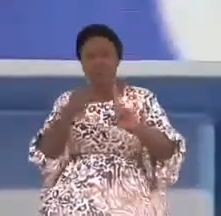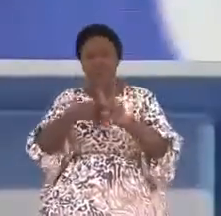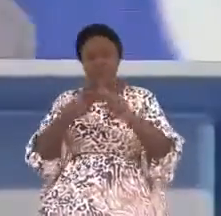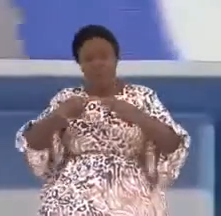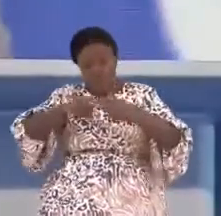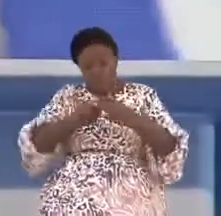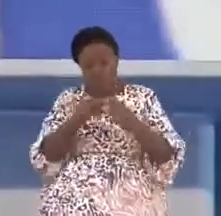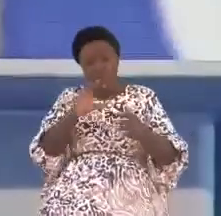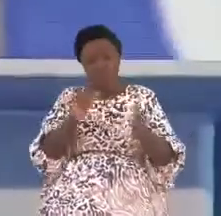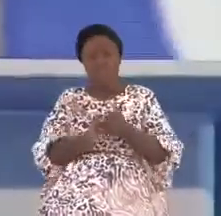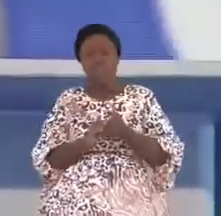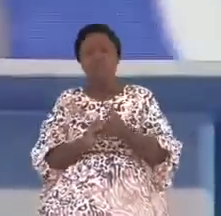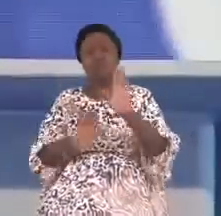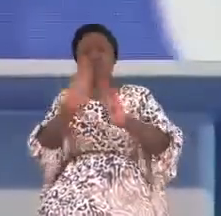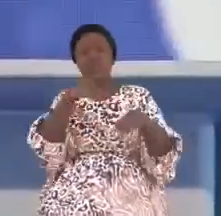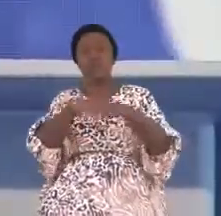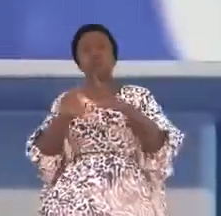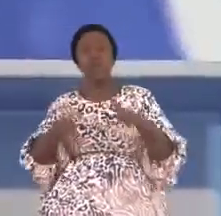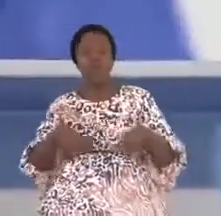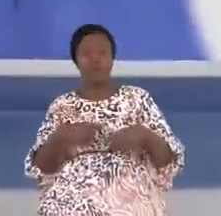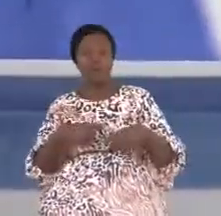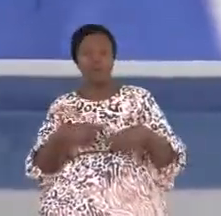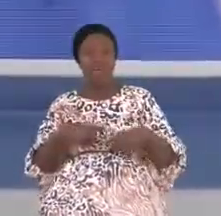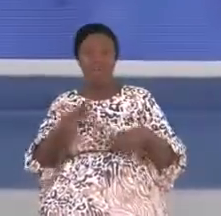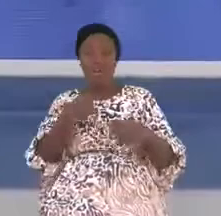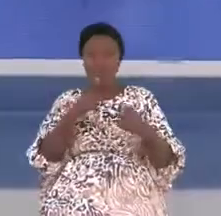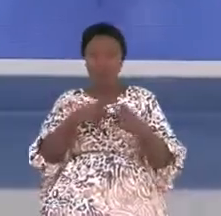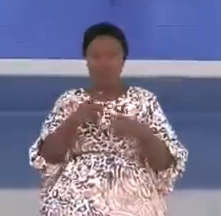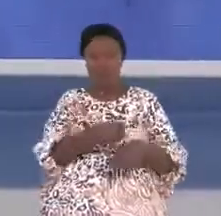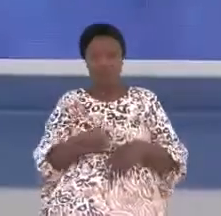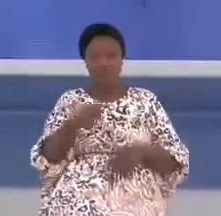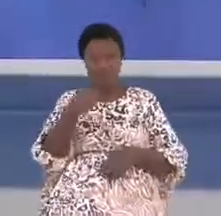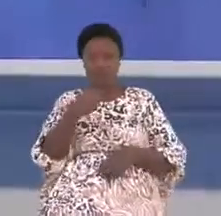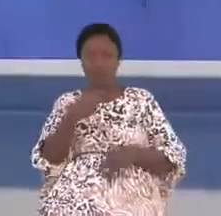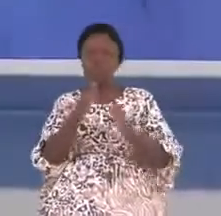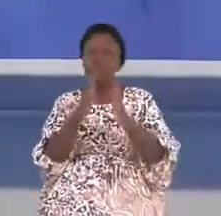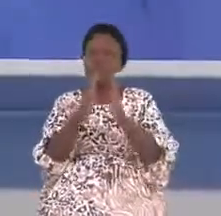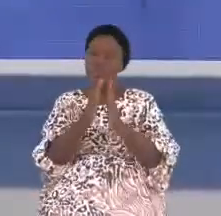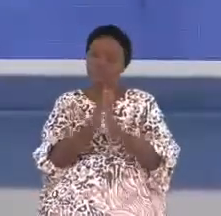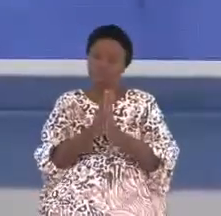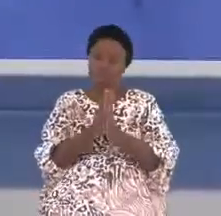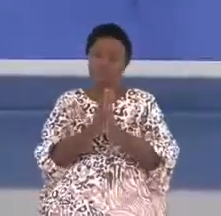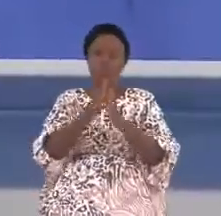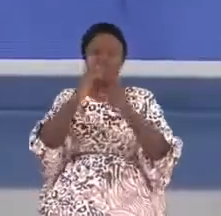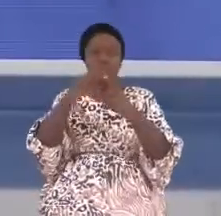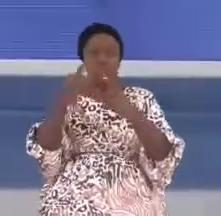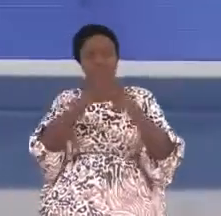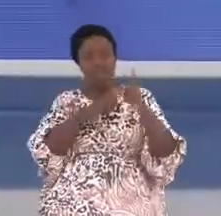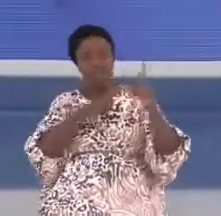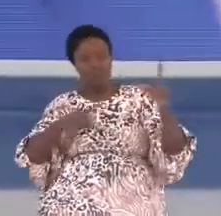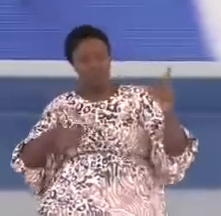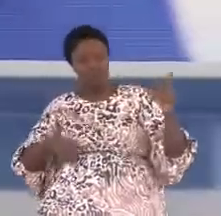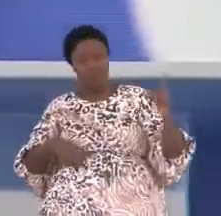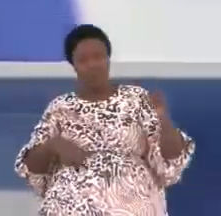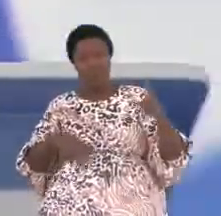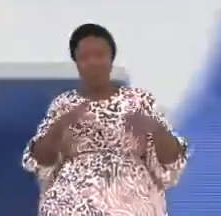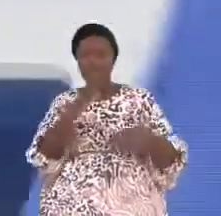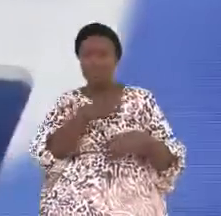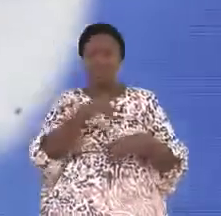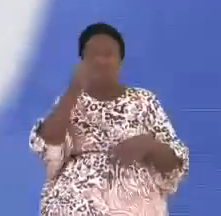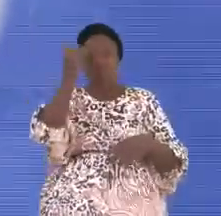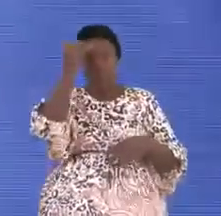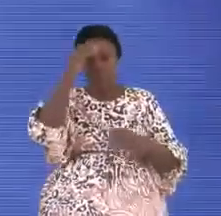trouble in your life and he said pray unto the lord they knew there was